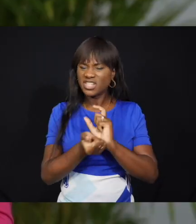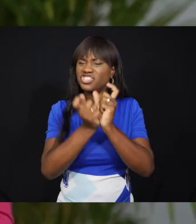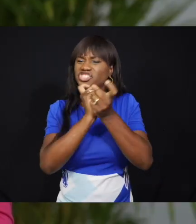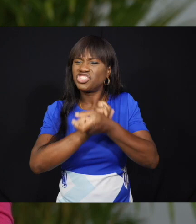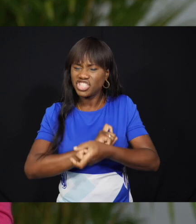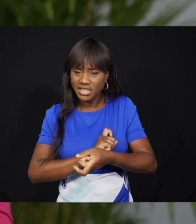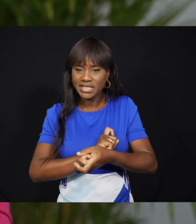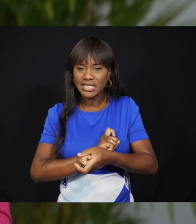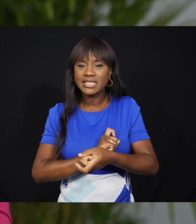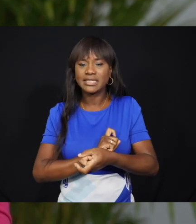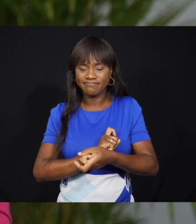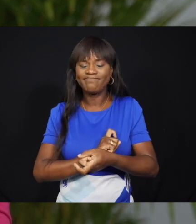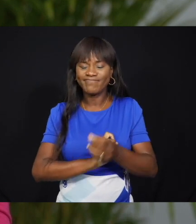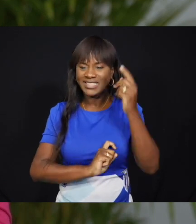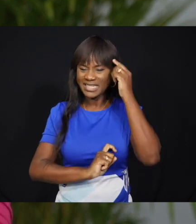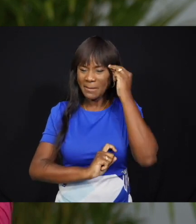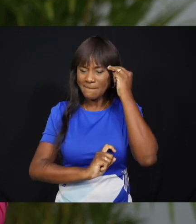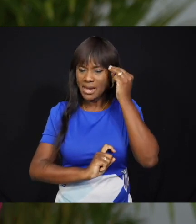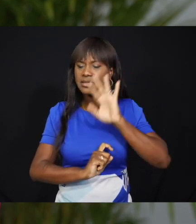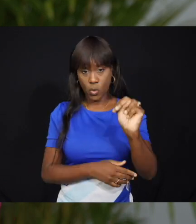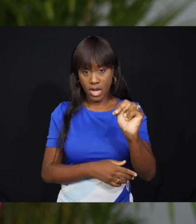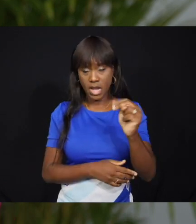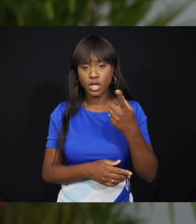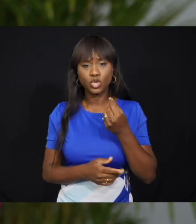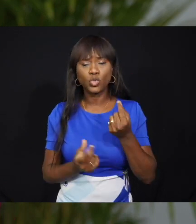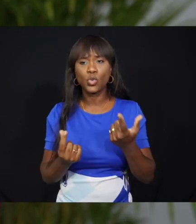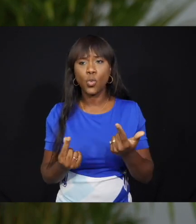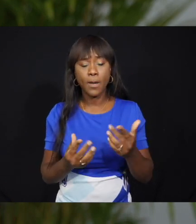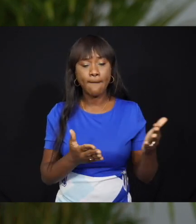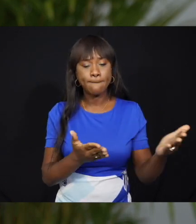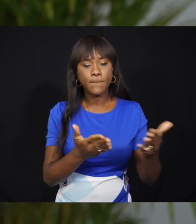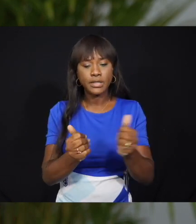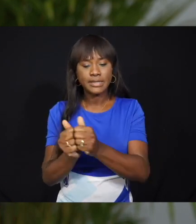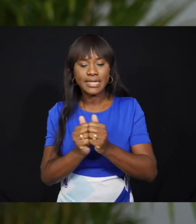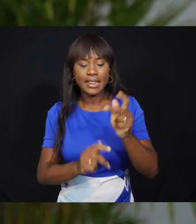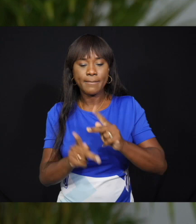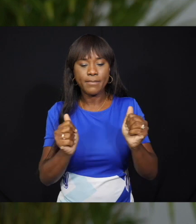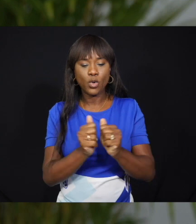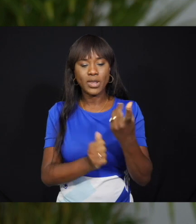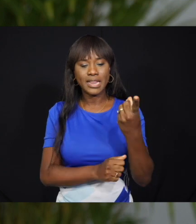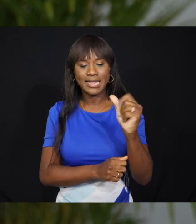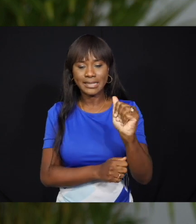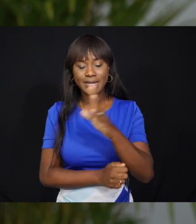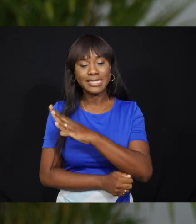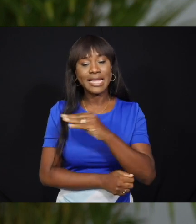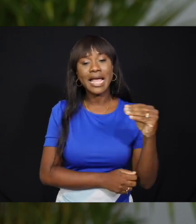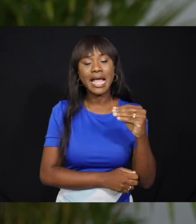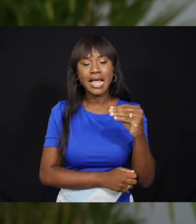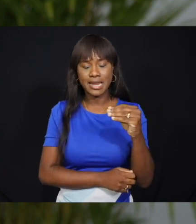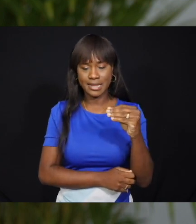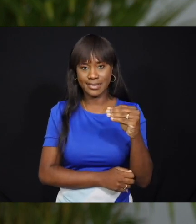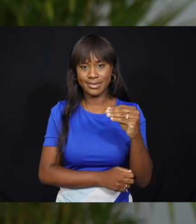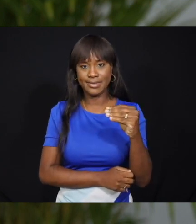is how the United Nations is looking at it. They are bringing together persons with disability and the elderly, because they